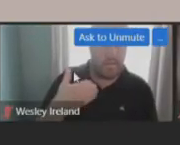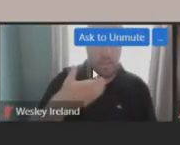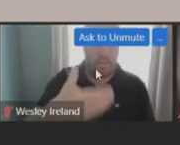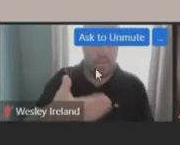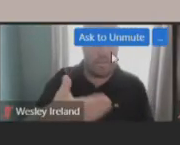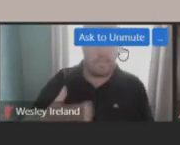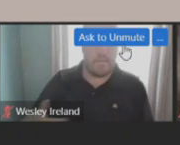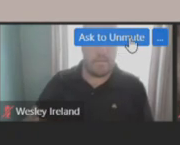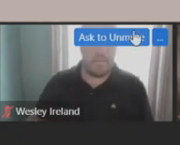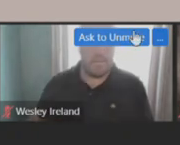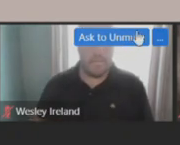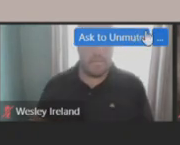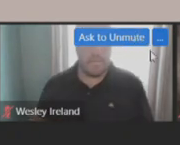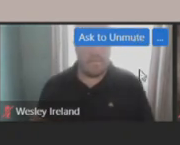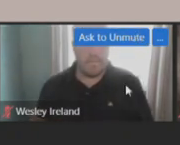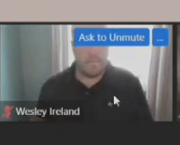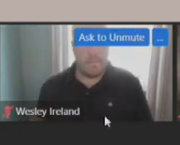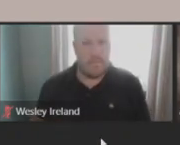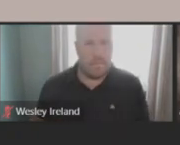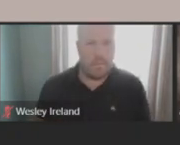Okay, so I'm gonna call